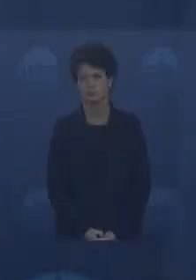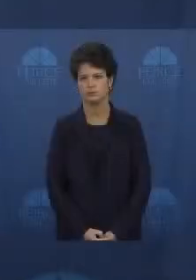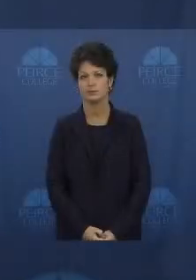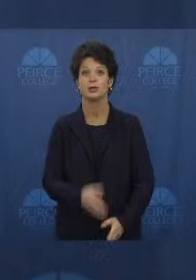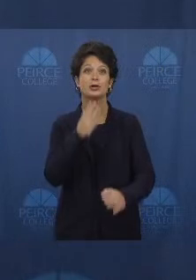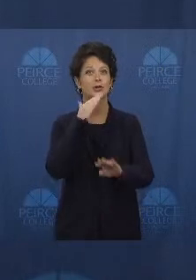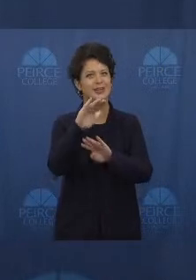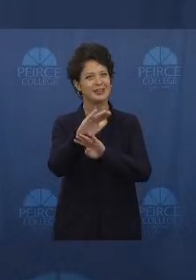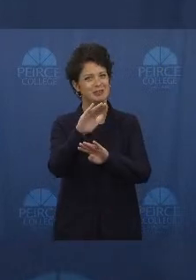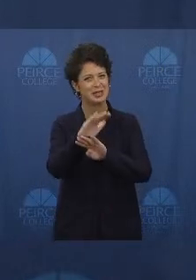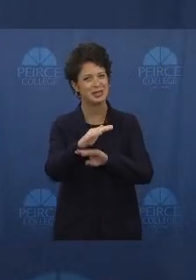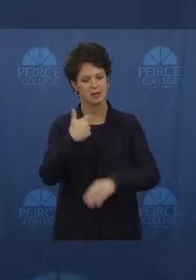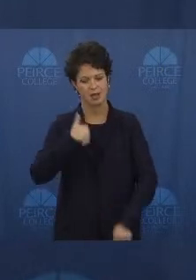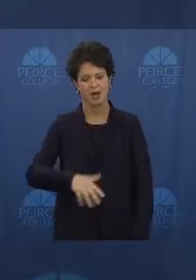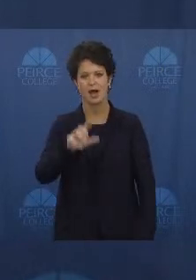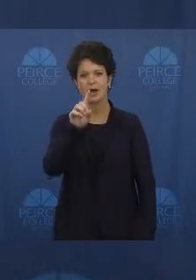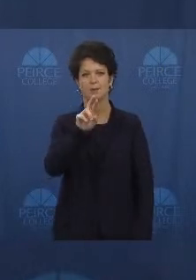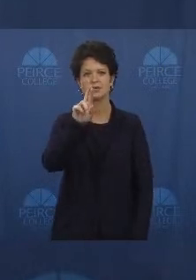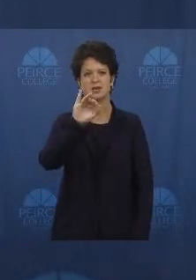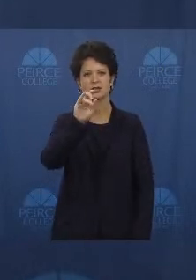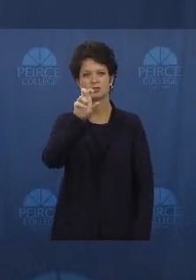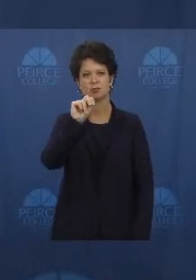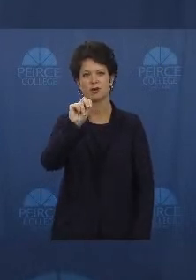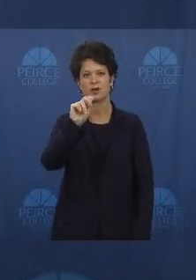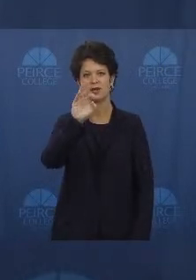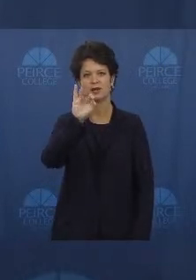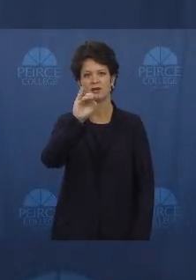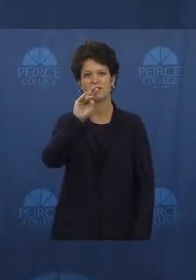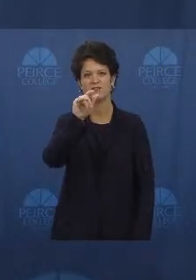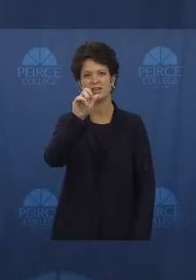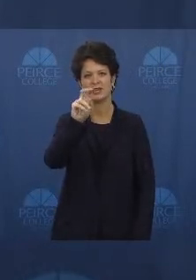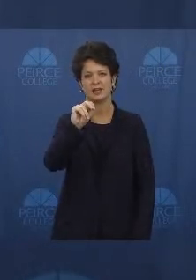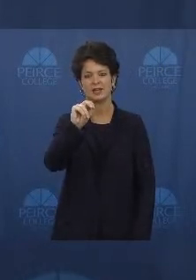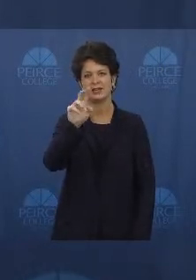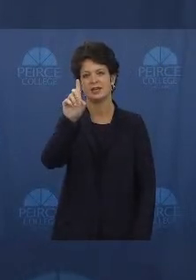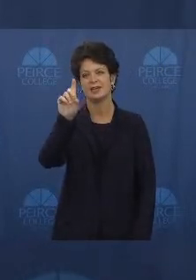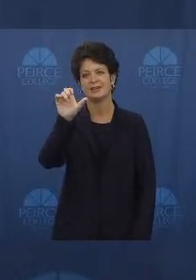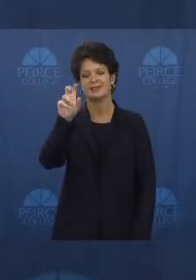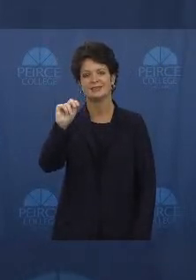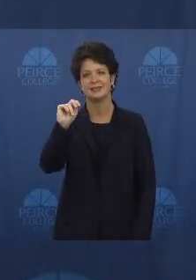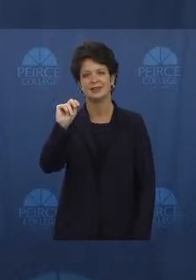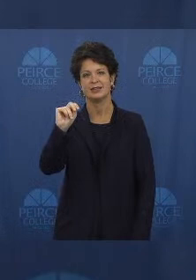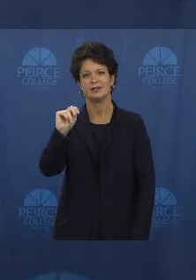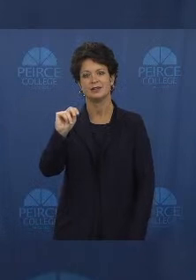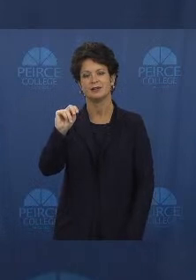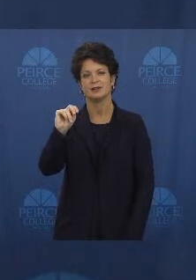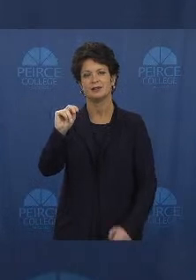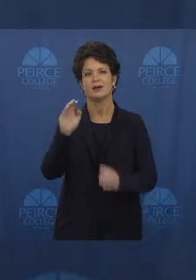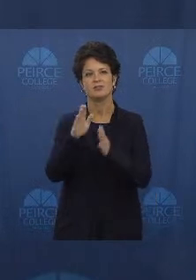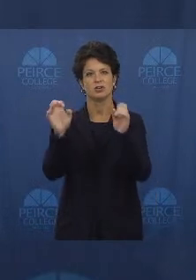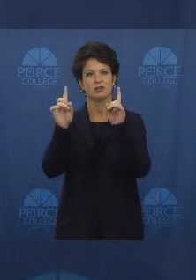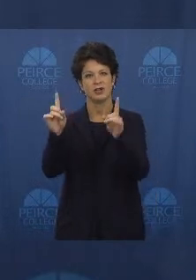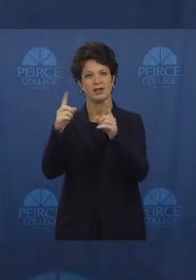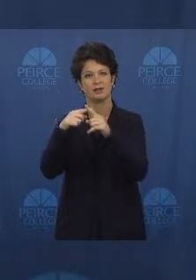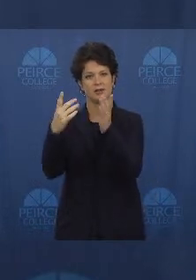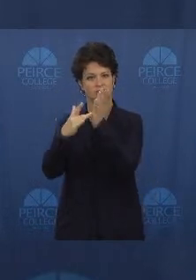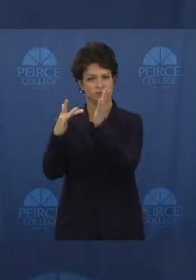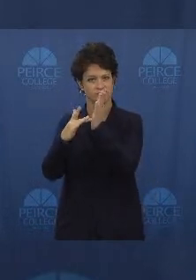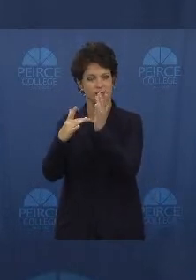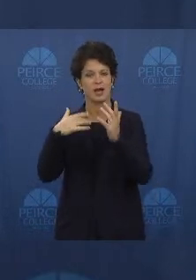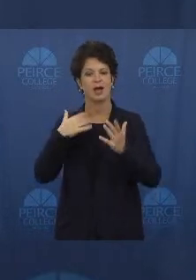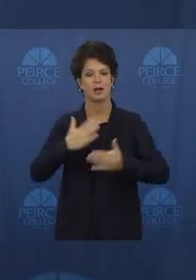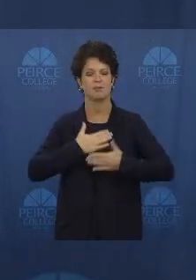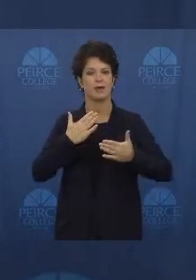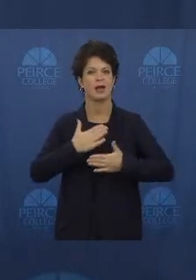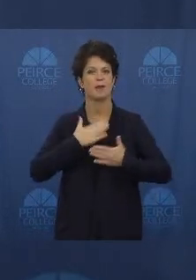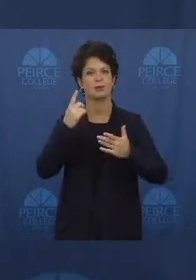Good evening. I'm Dr. Brian Finnegan, Dean of Information Technology and General Education. I'm pleased this evening to call the roll